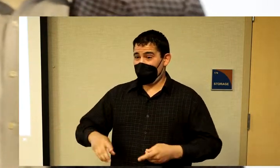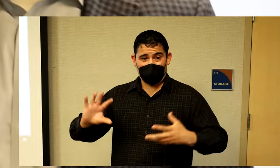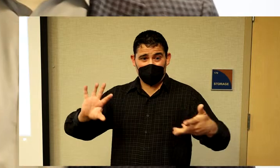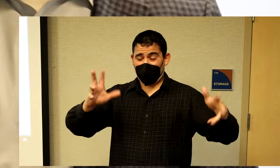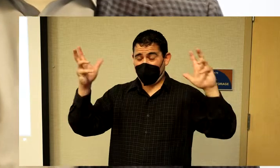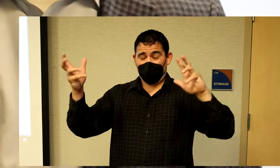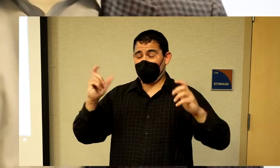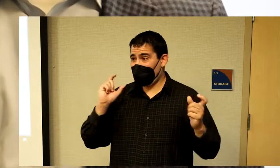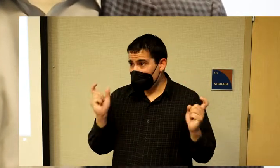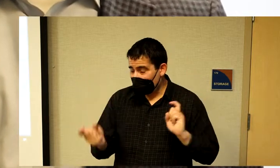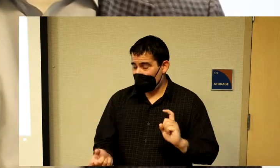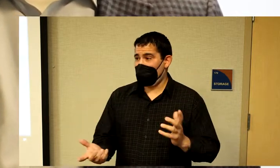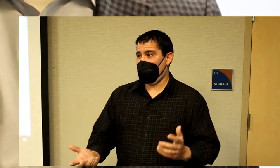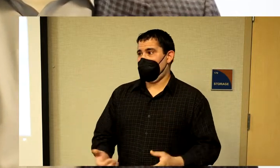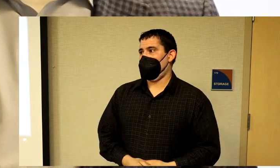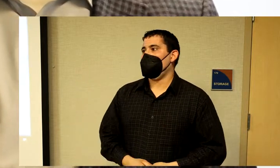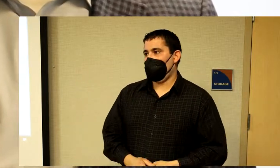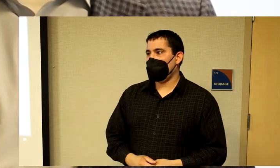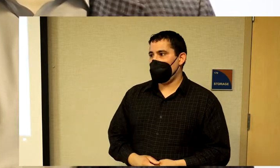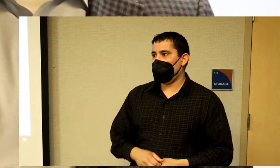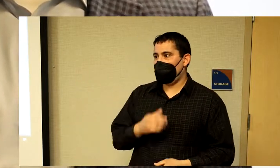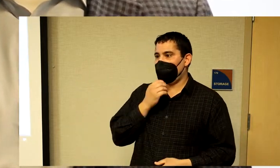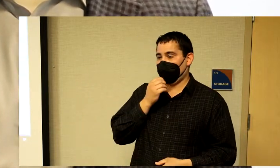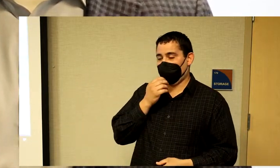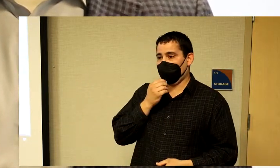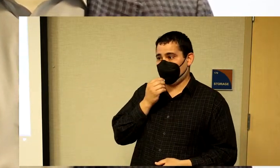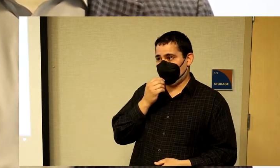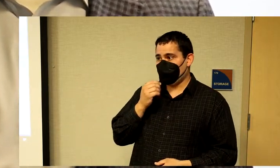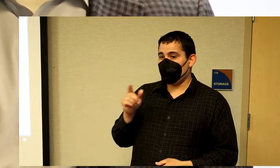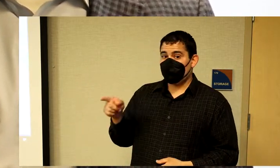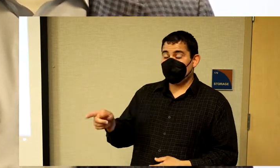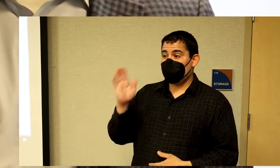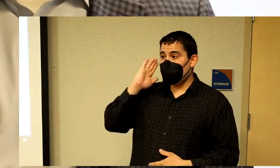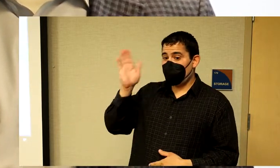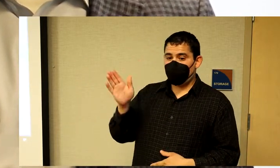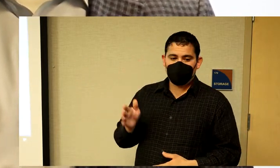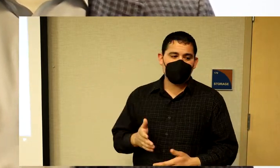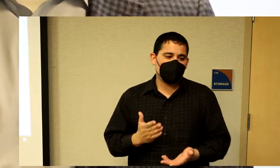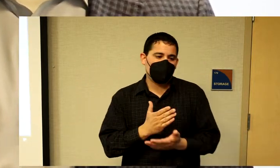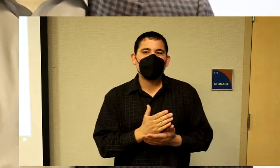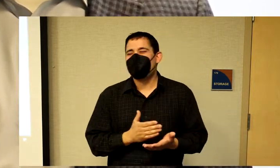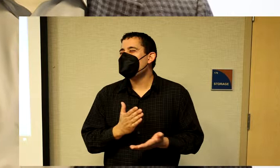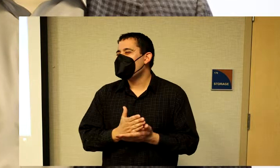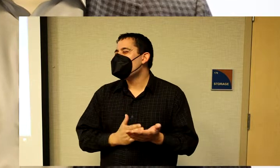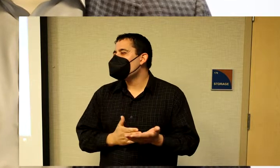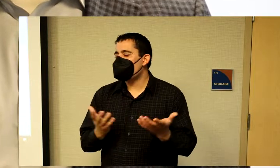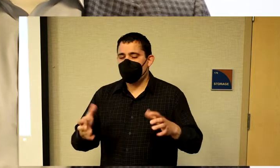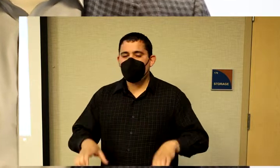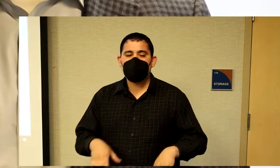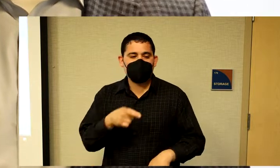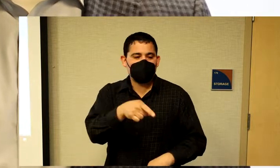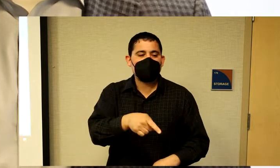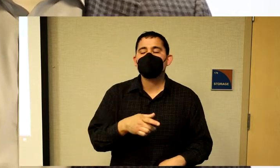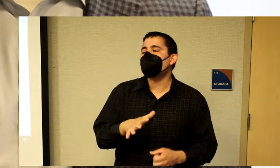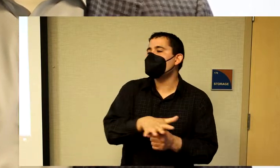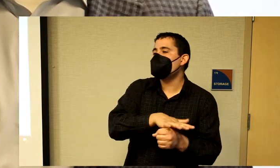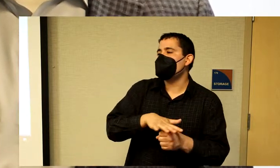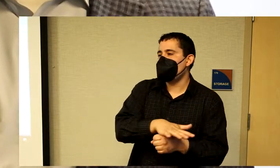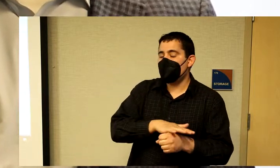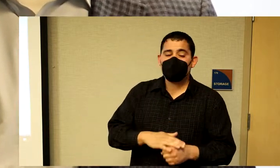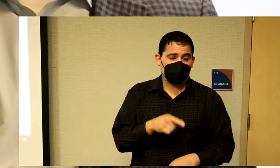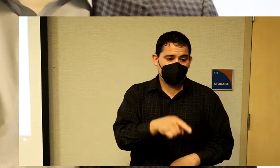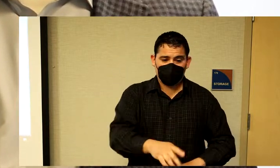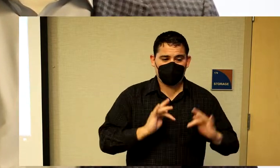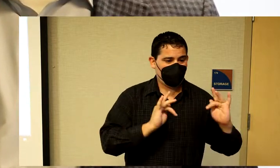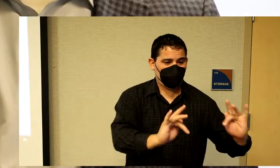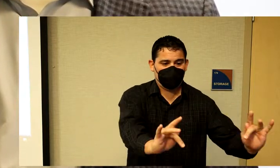is going to be a vacant district are higher than normal. But if